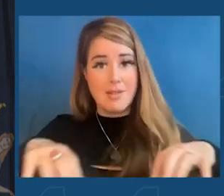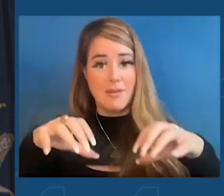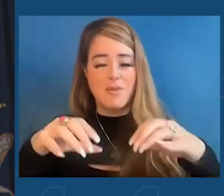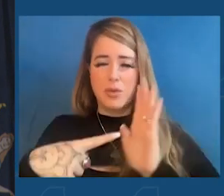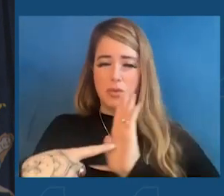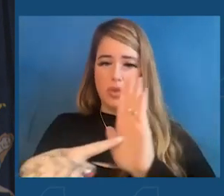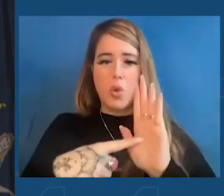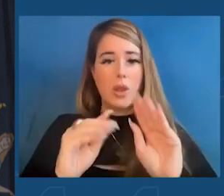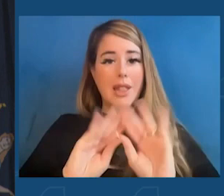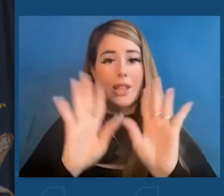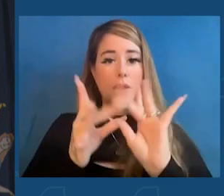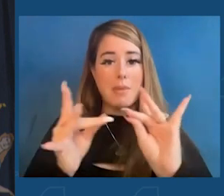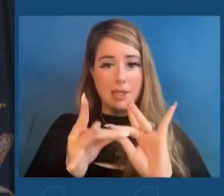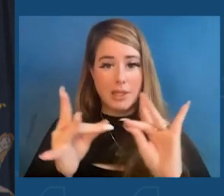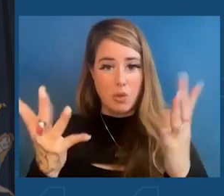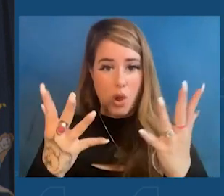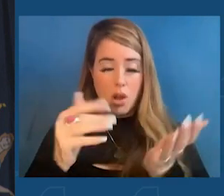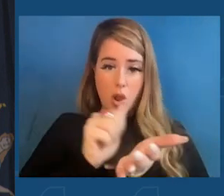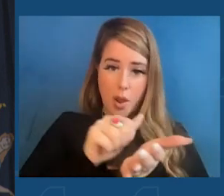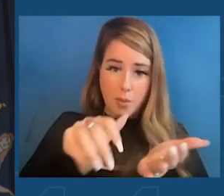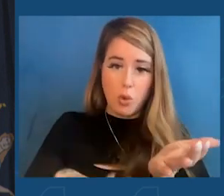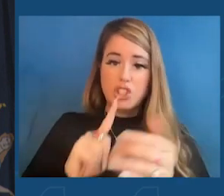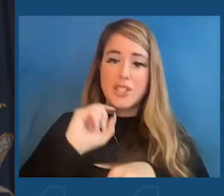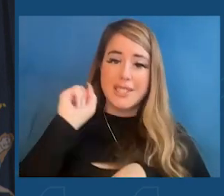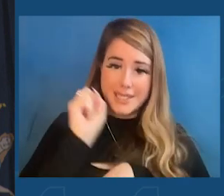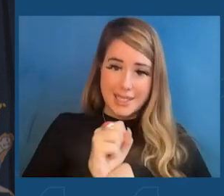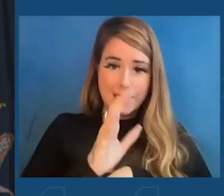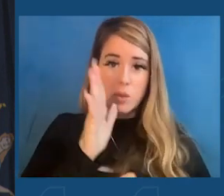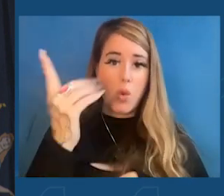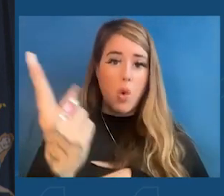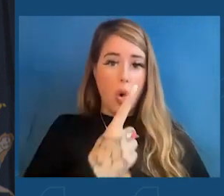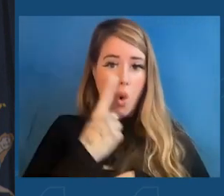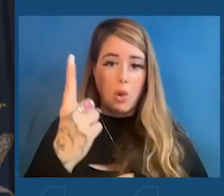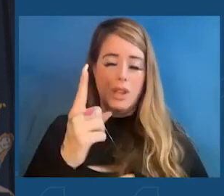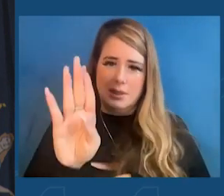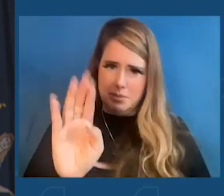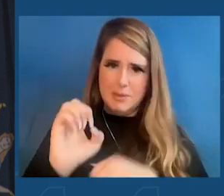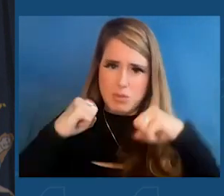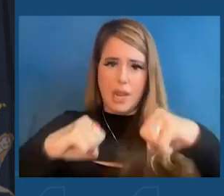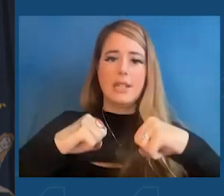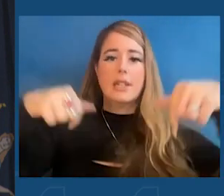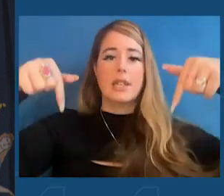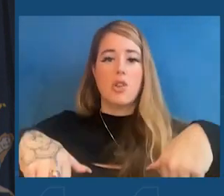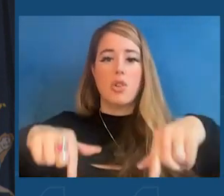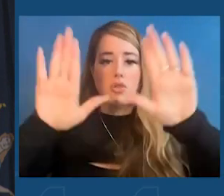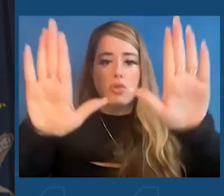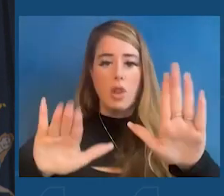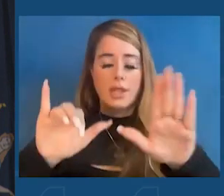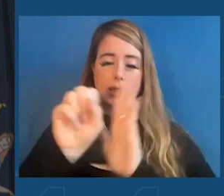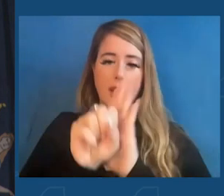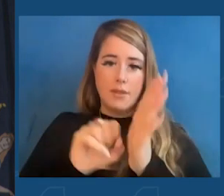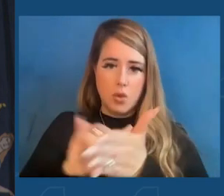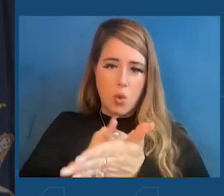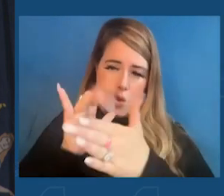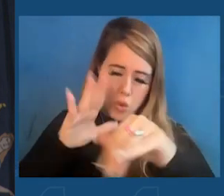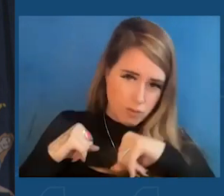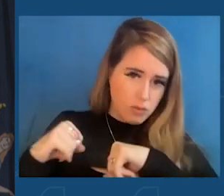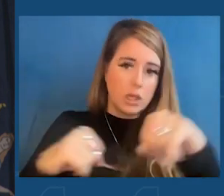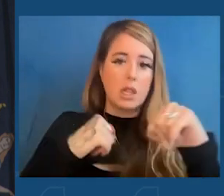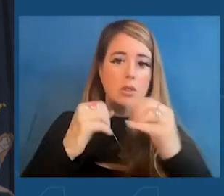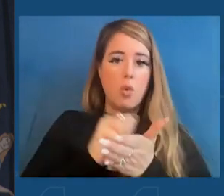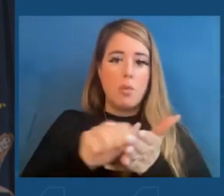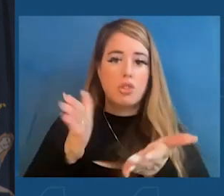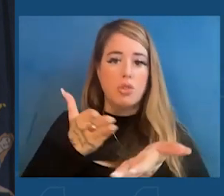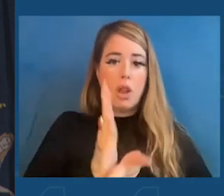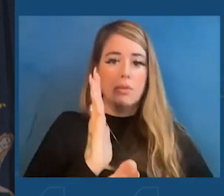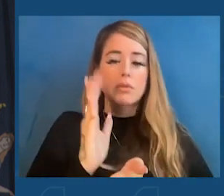Abortion is and will always be protected in the great state of New York. and all of us will do everything